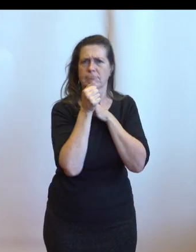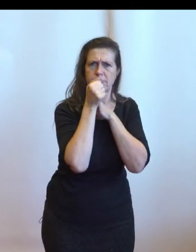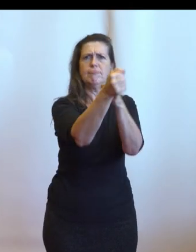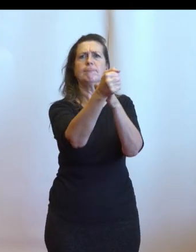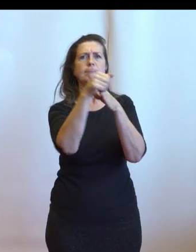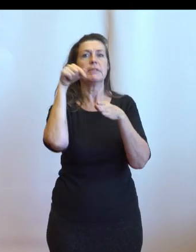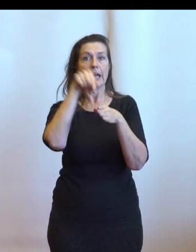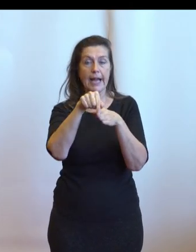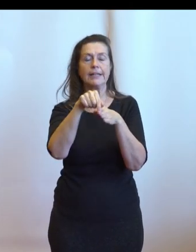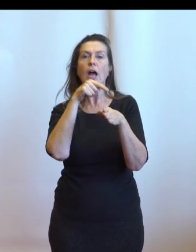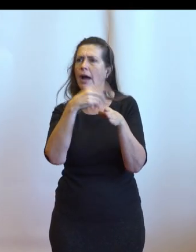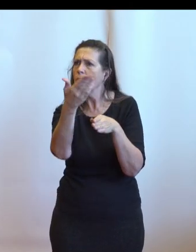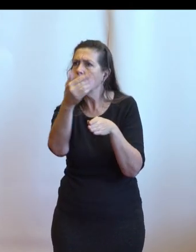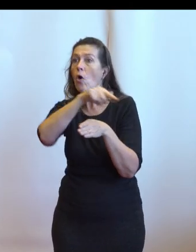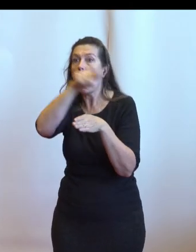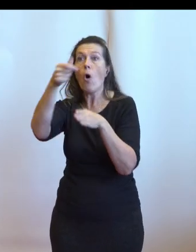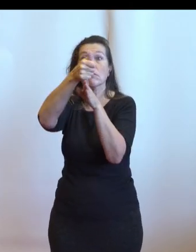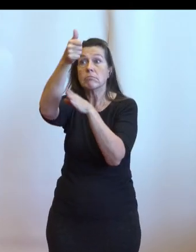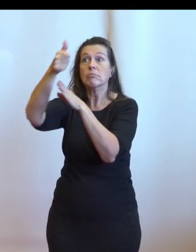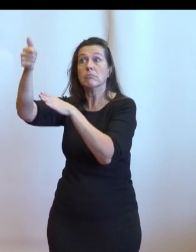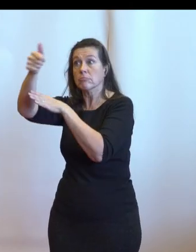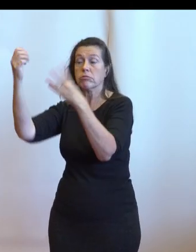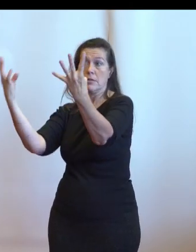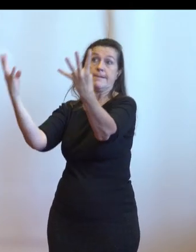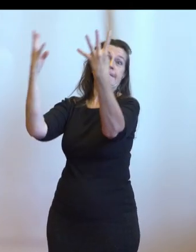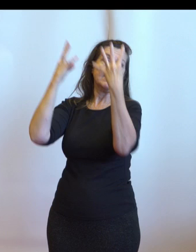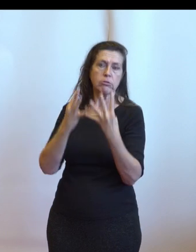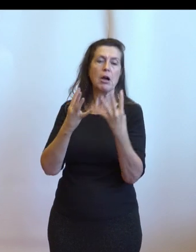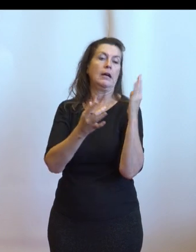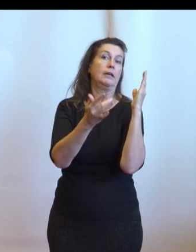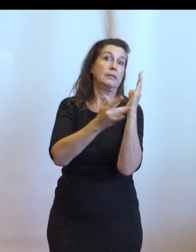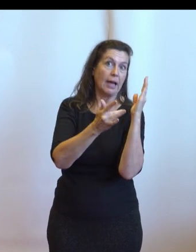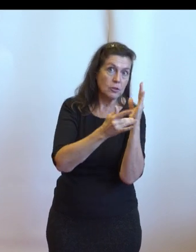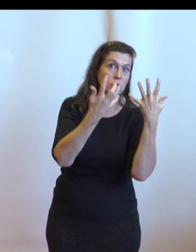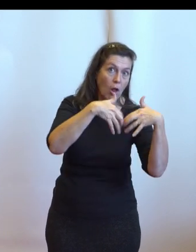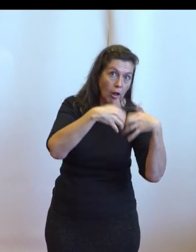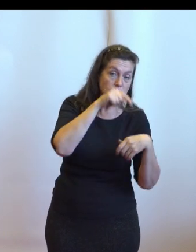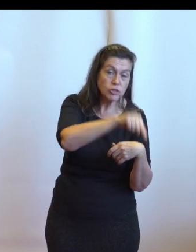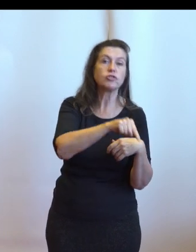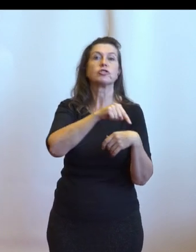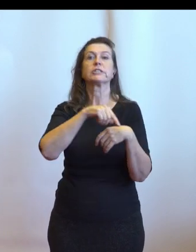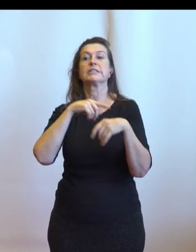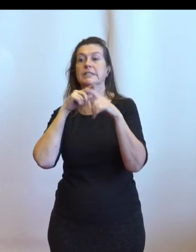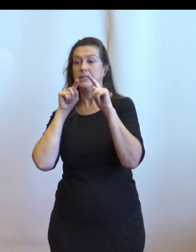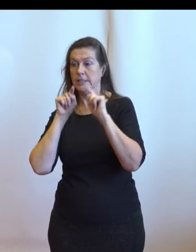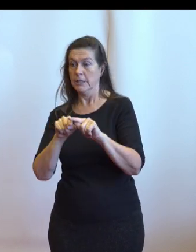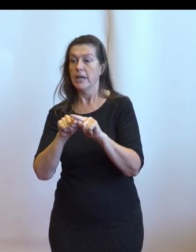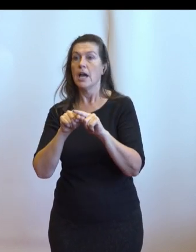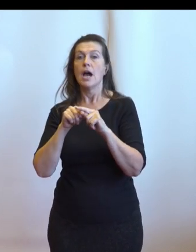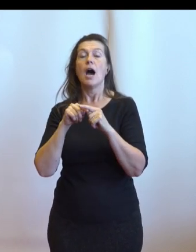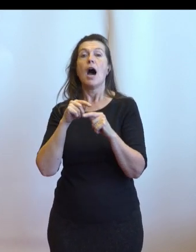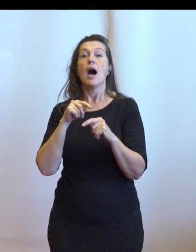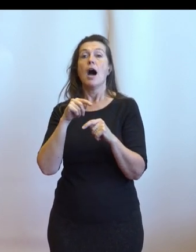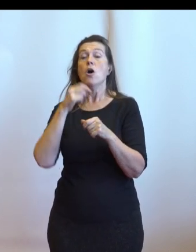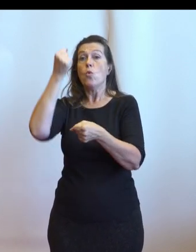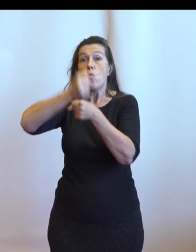gather all the leaders of the big functions at Accenture. So the technology lead, so the CIO lead at Accenture is part of the committee. We have